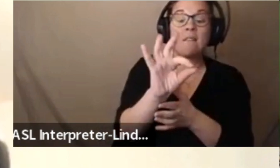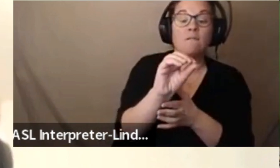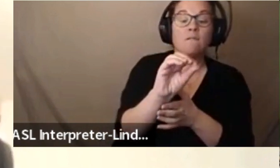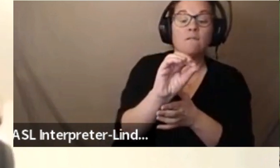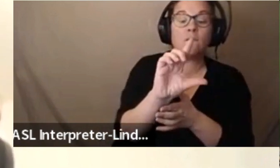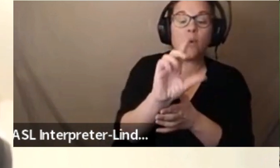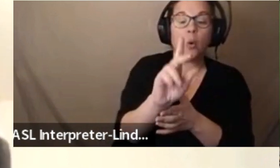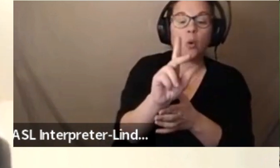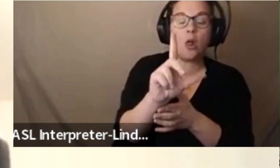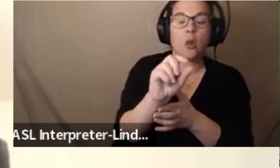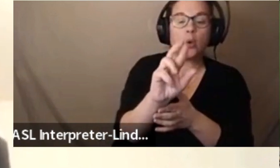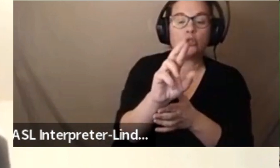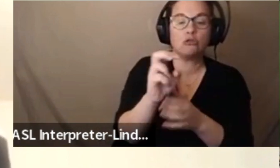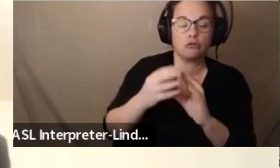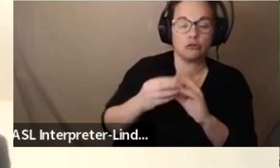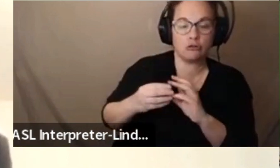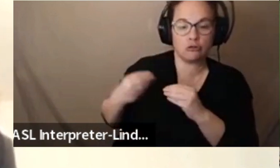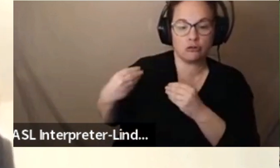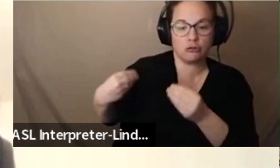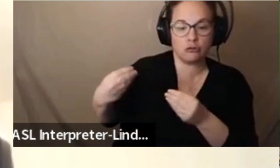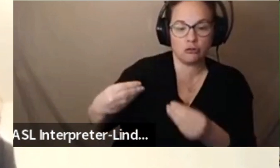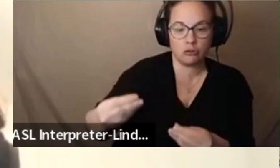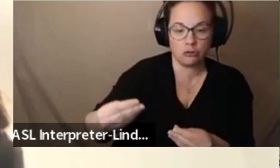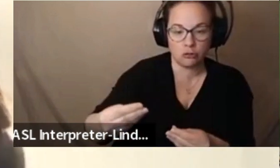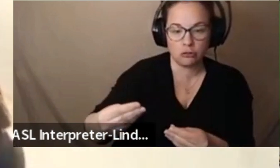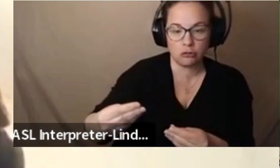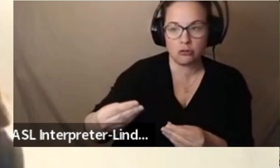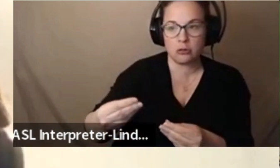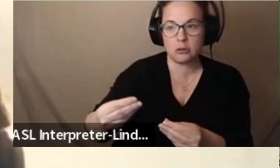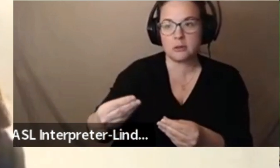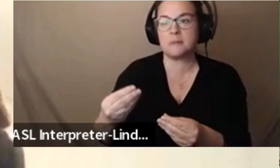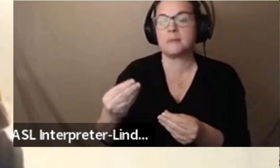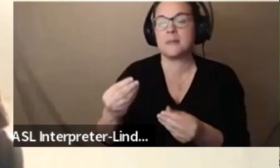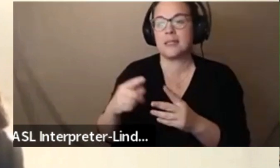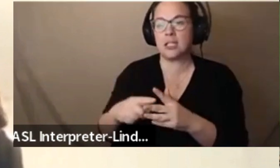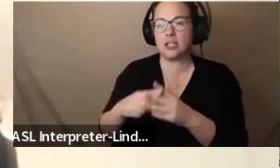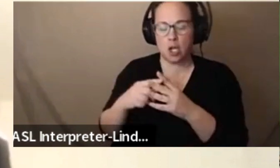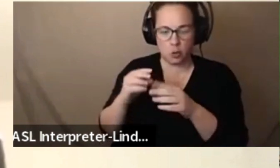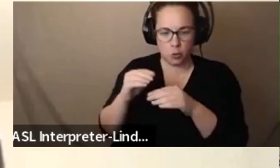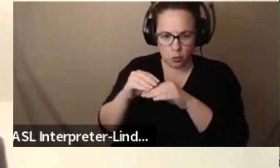supernatural and this folklore comes to